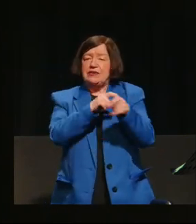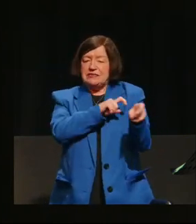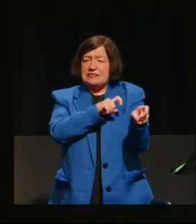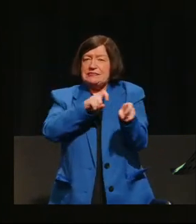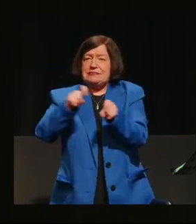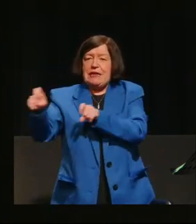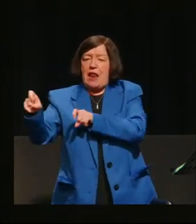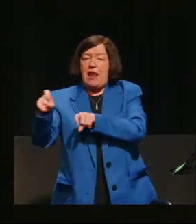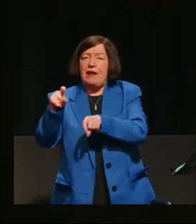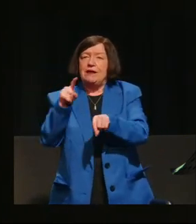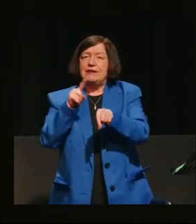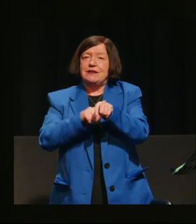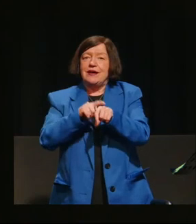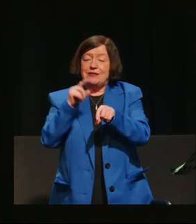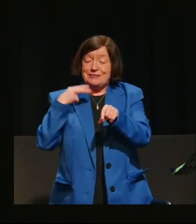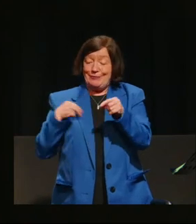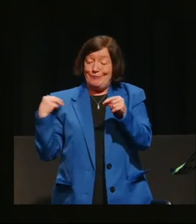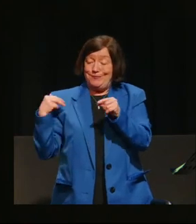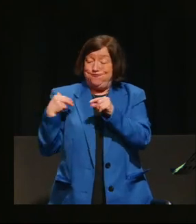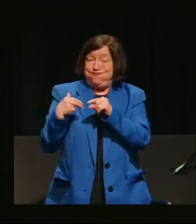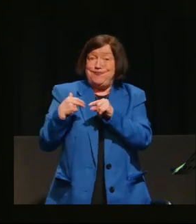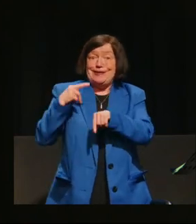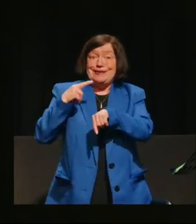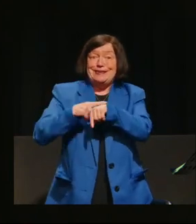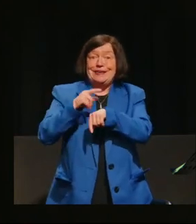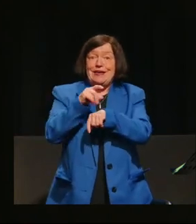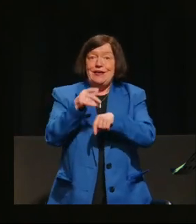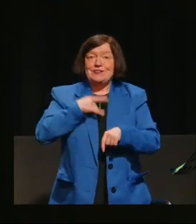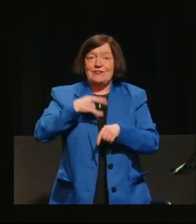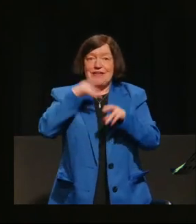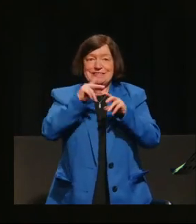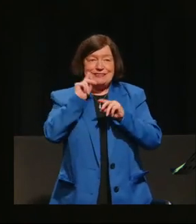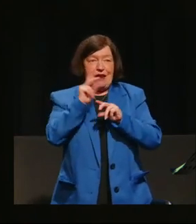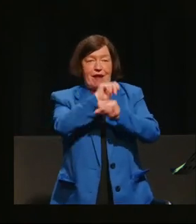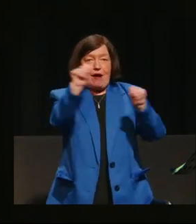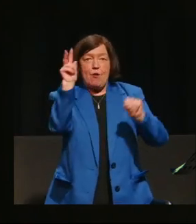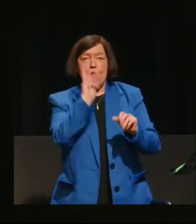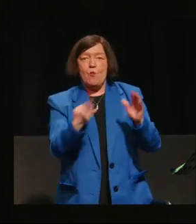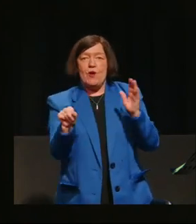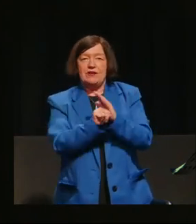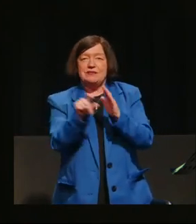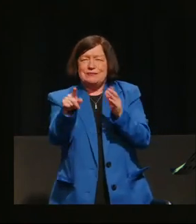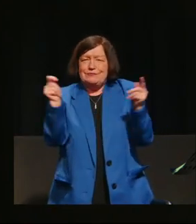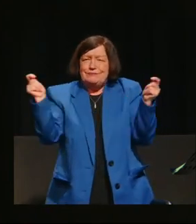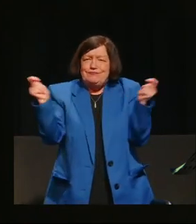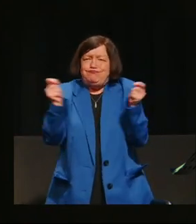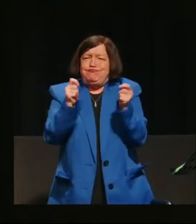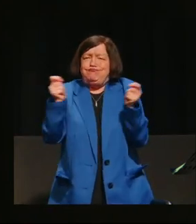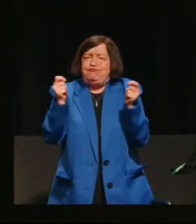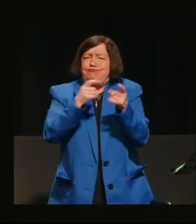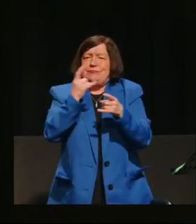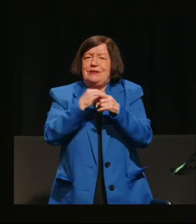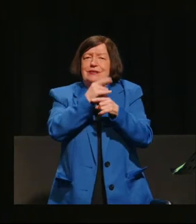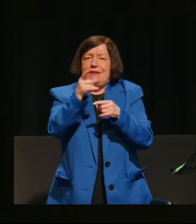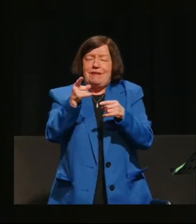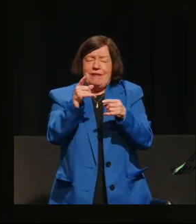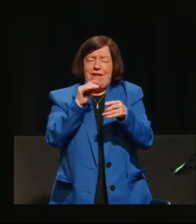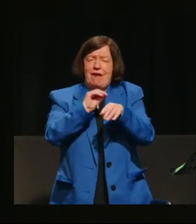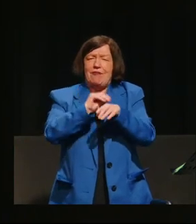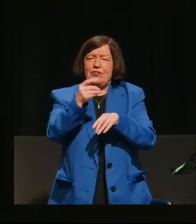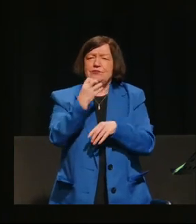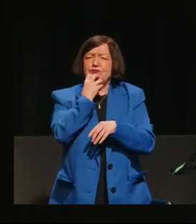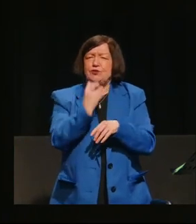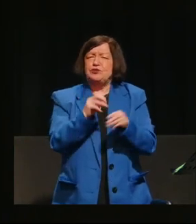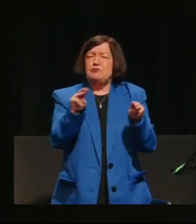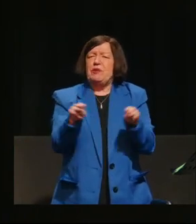remains an event close enough in time that survivors can still bear witness to the horrors that engulfed the Jewish people.